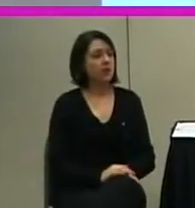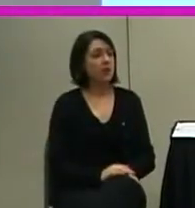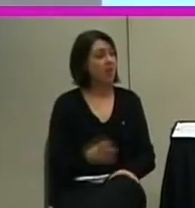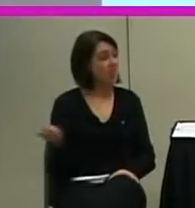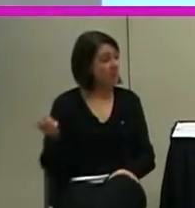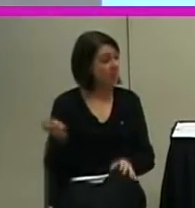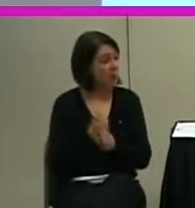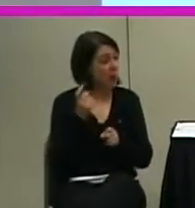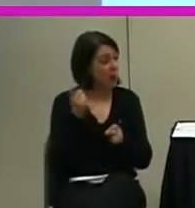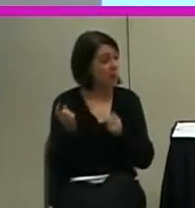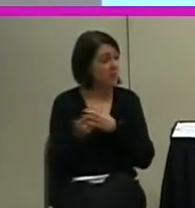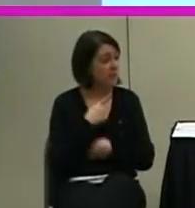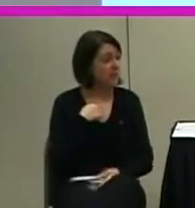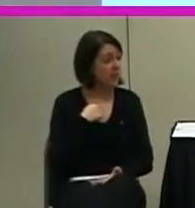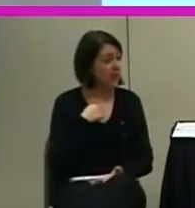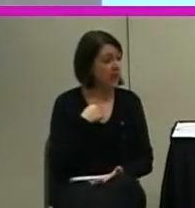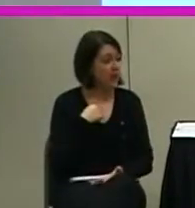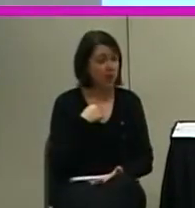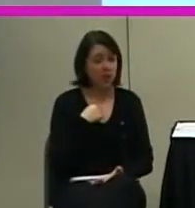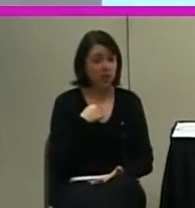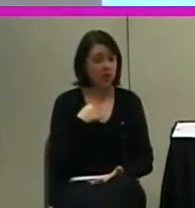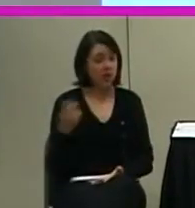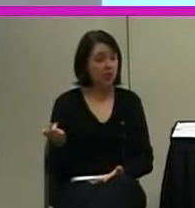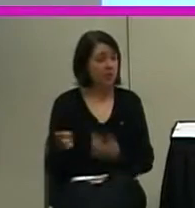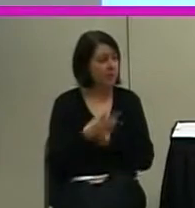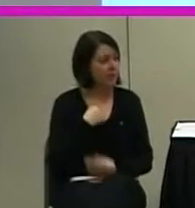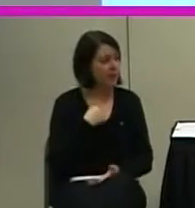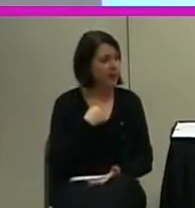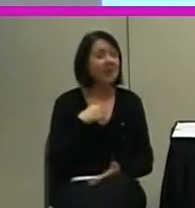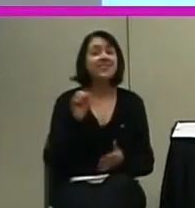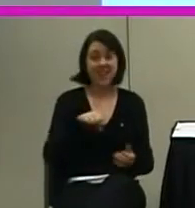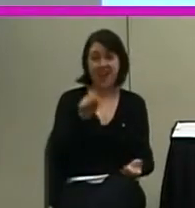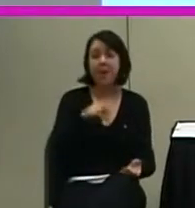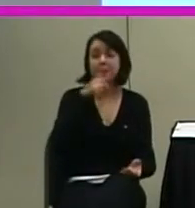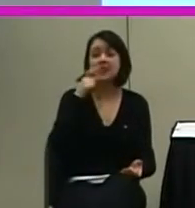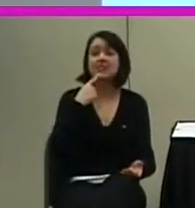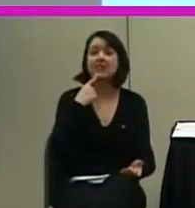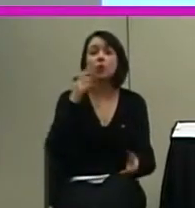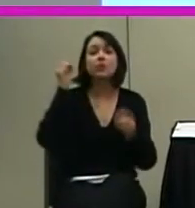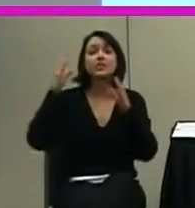They won? They beat me? How did they end up beating them?